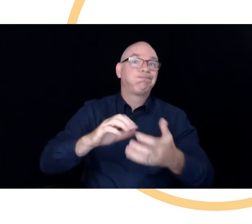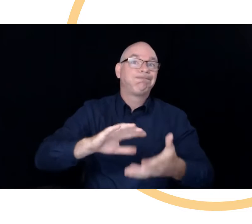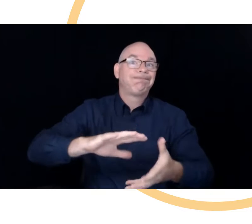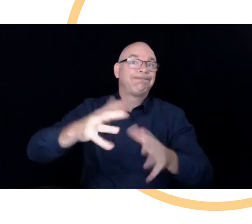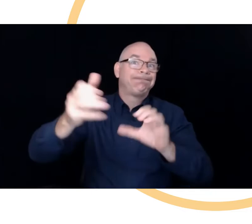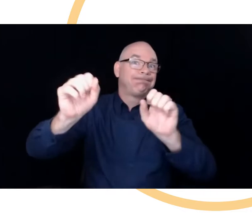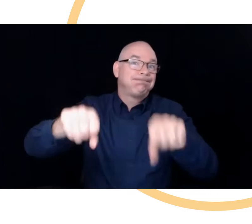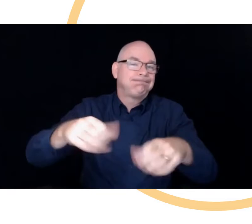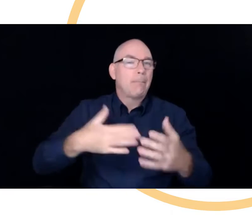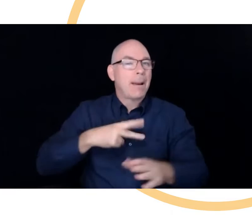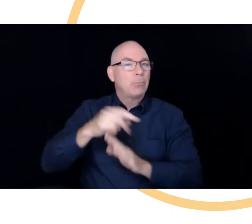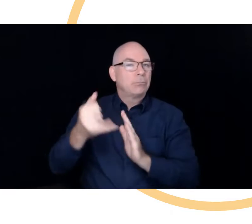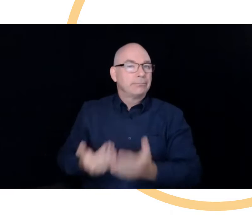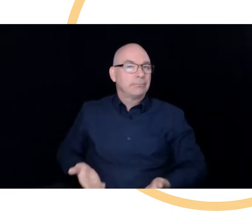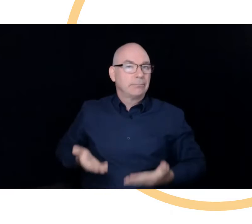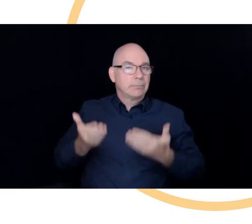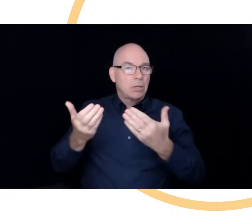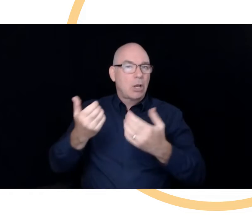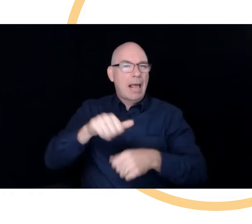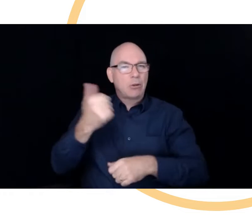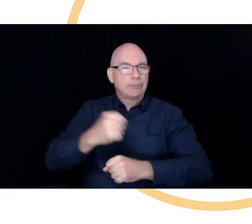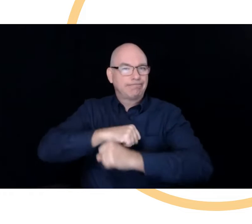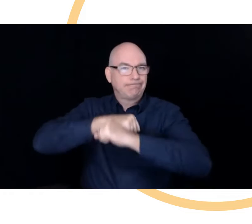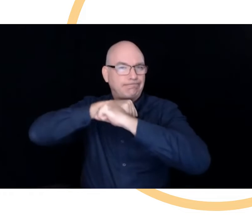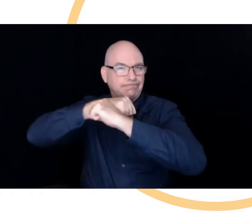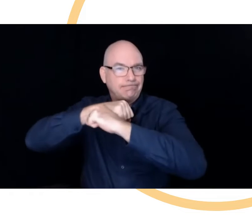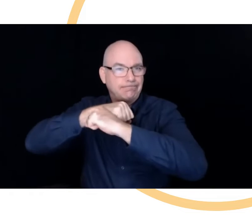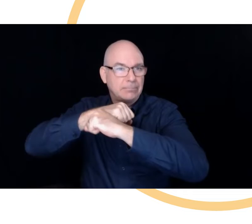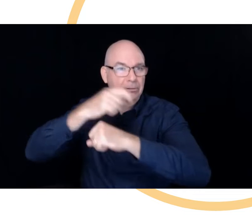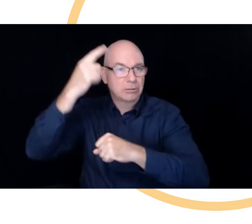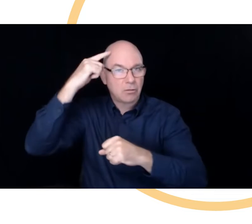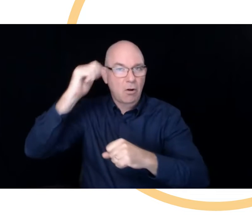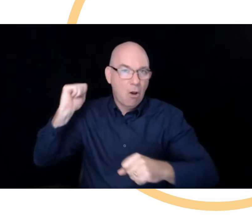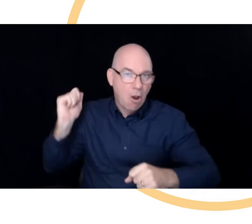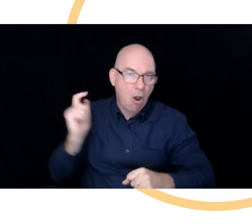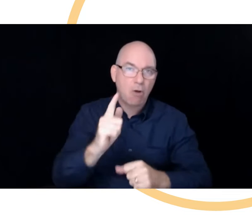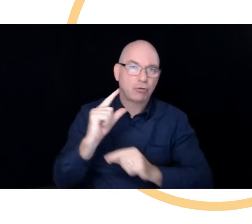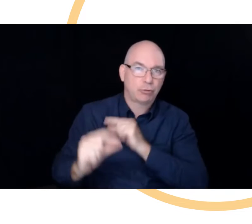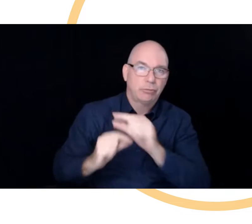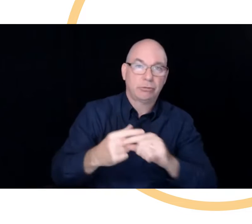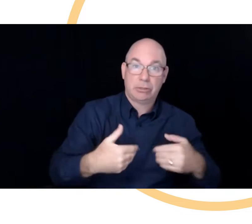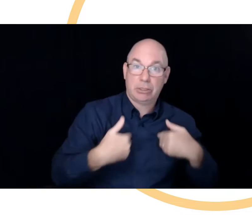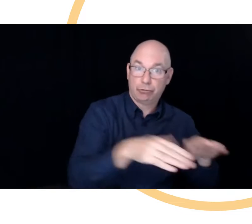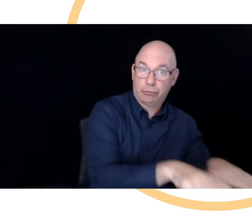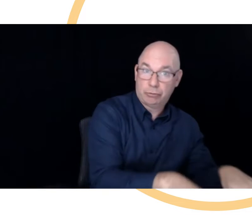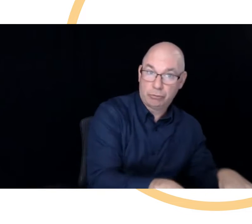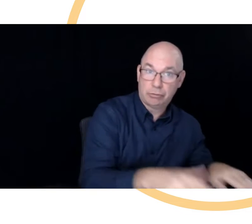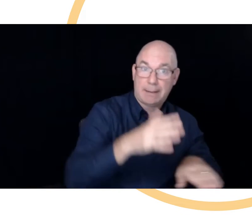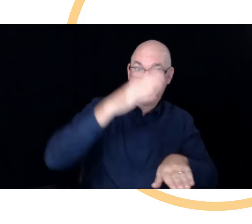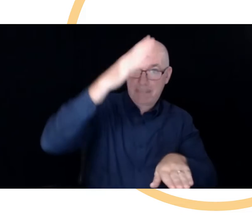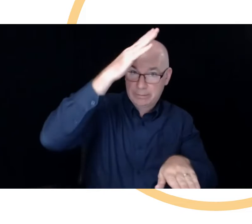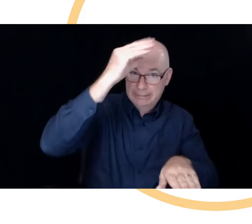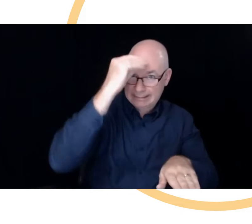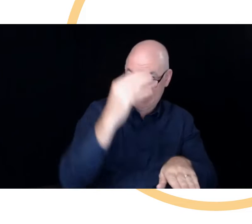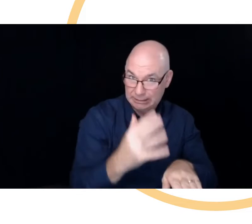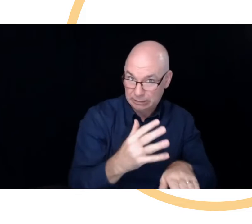suggested to develop a digital defense lab that engaged both the generations, young children and their parents and teachers, in